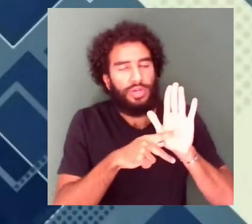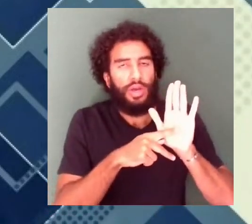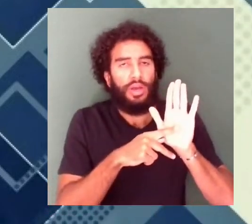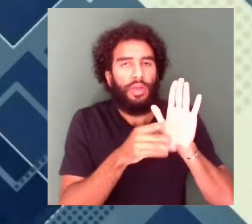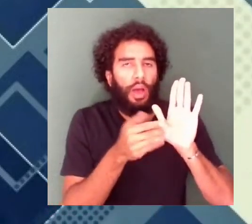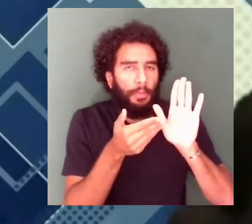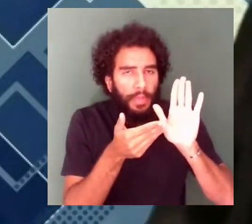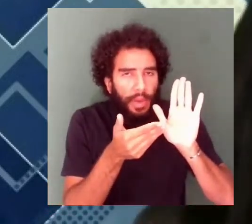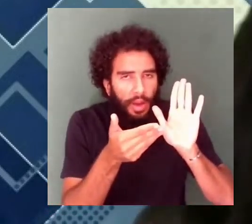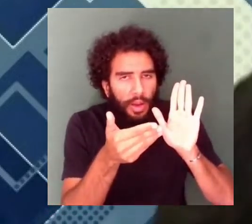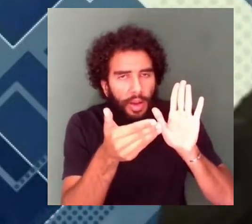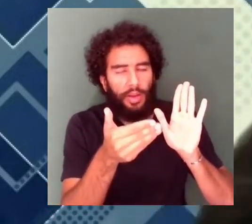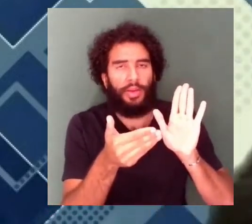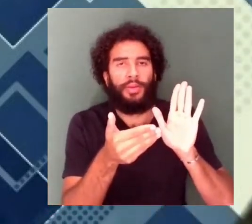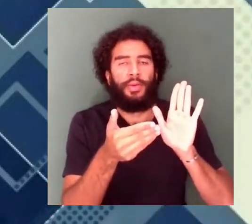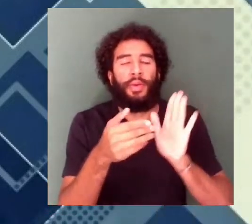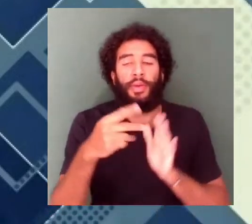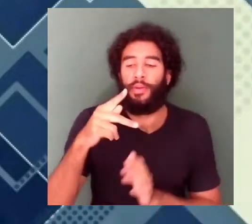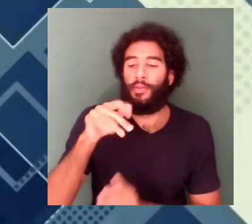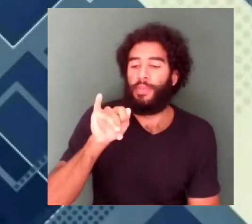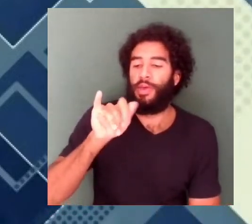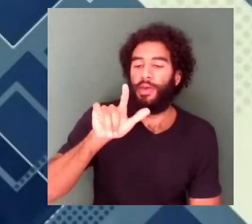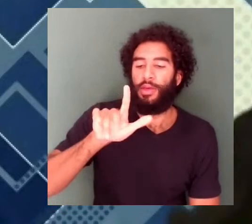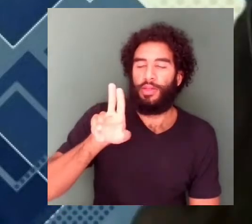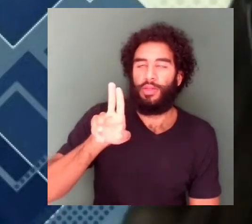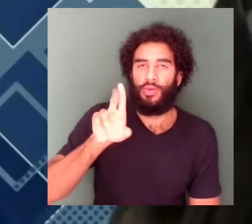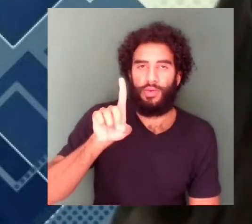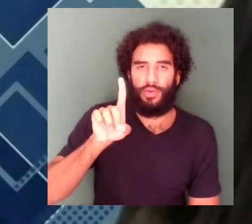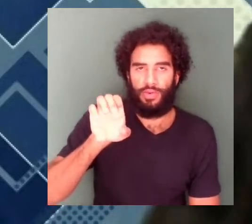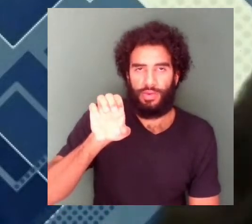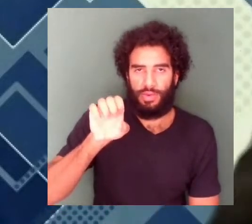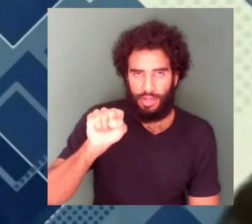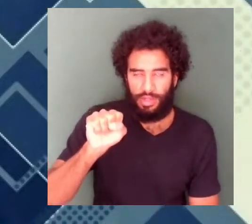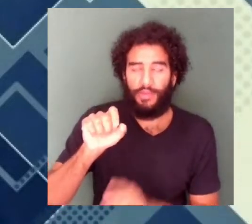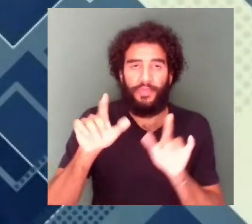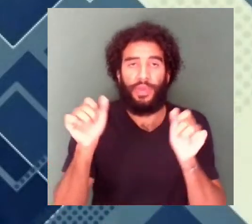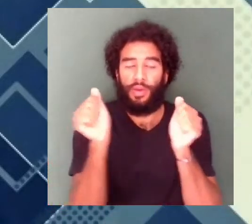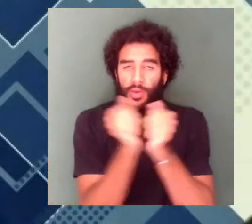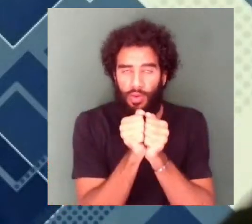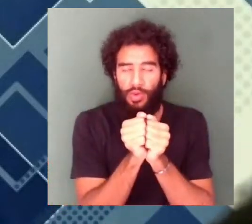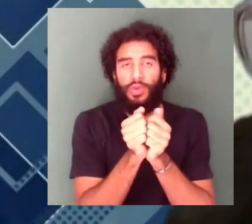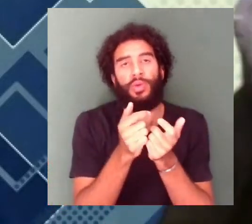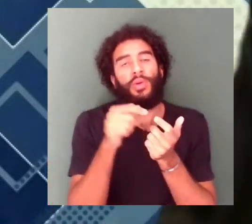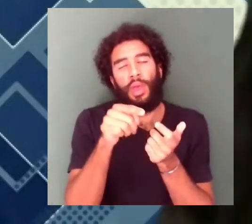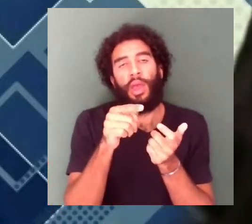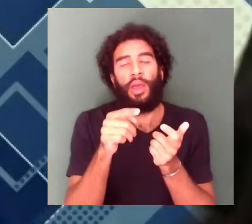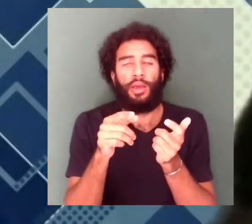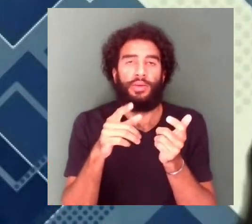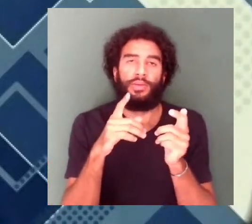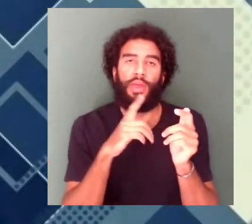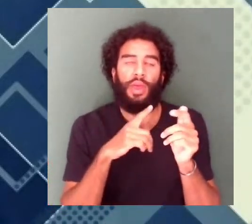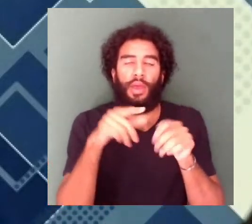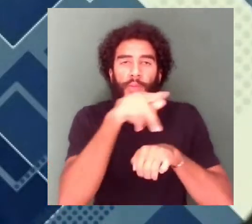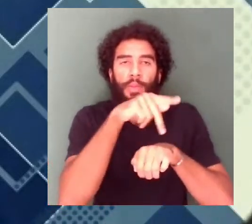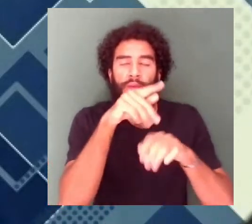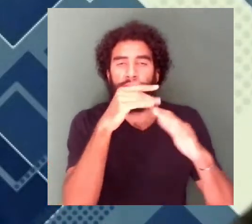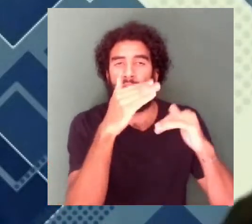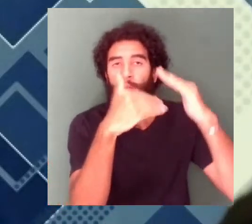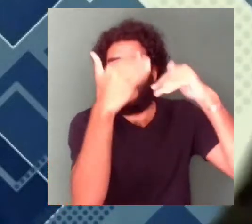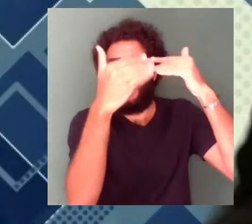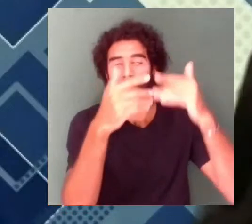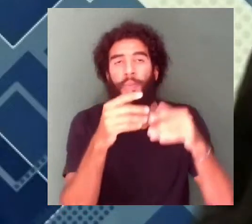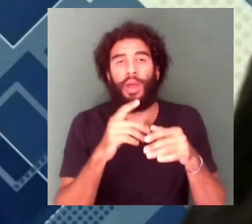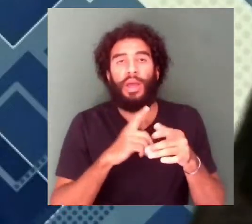beginning of the year, we have a very innovative program with UNDP